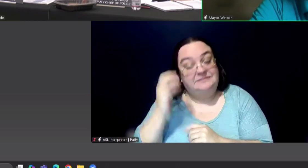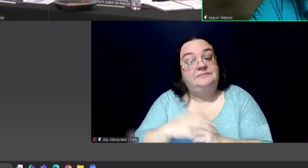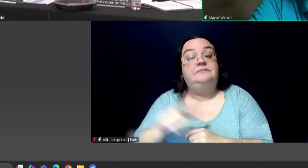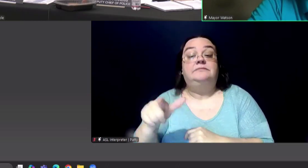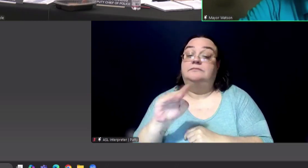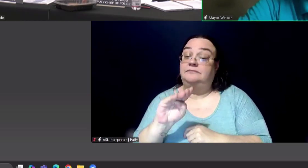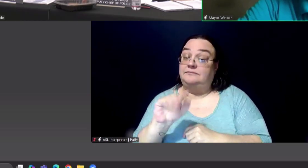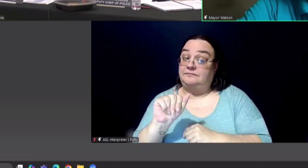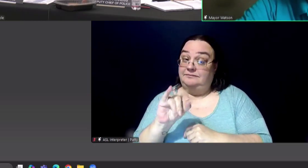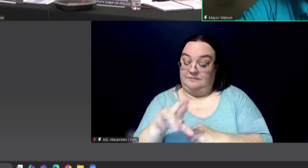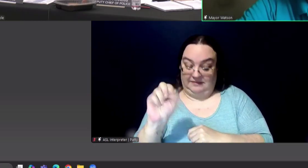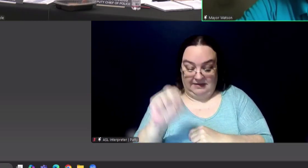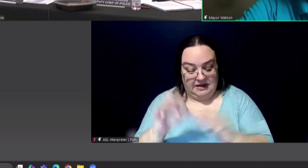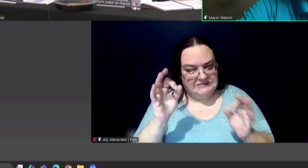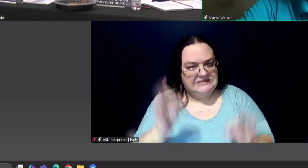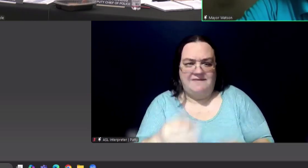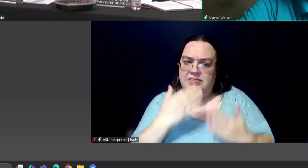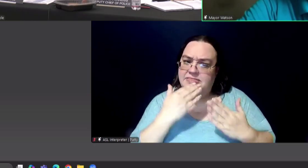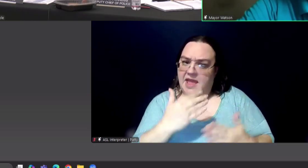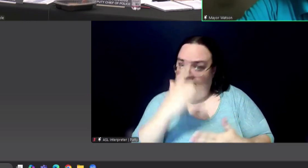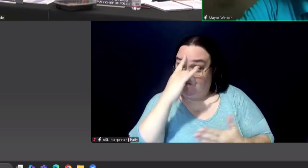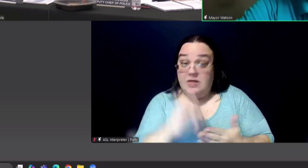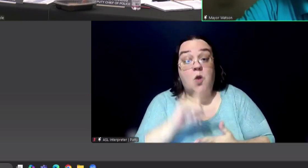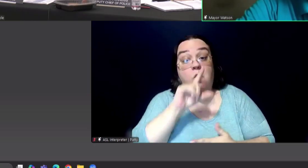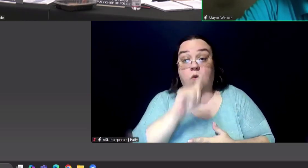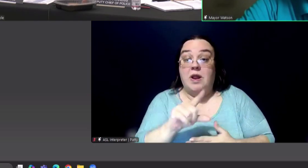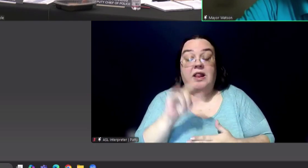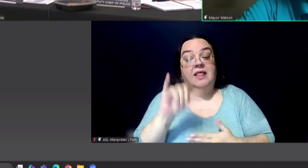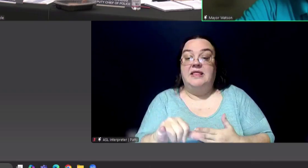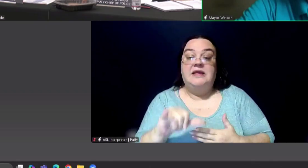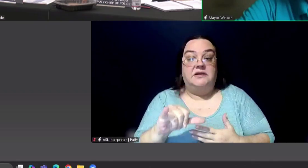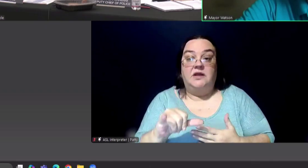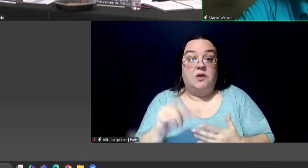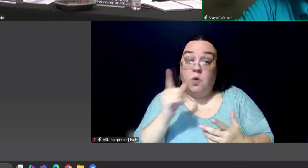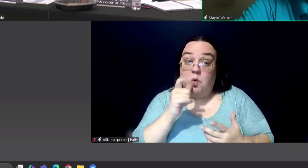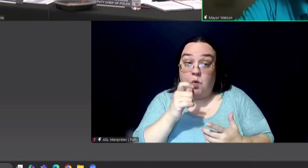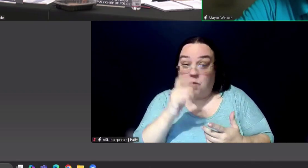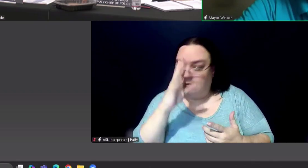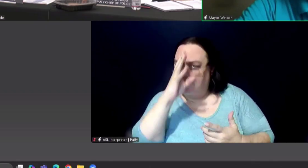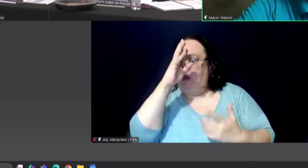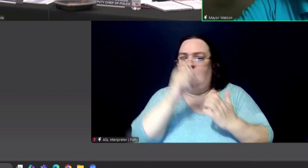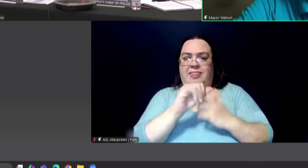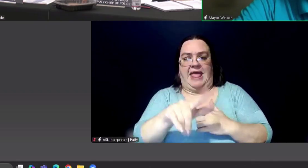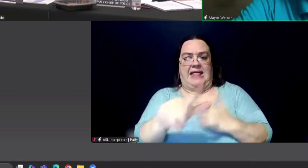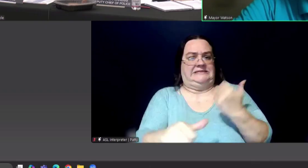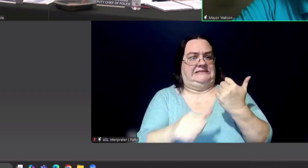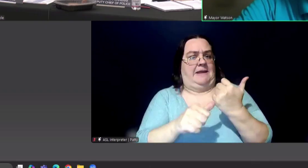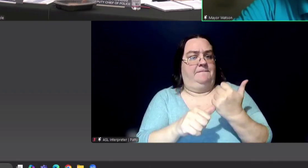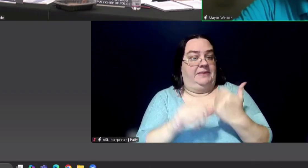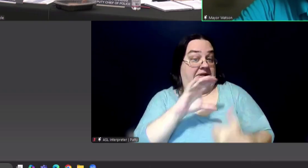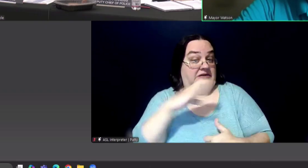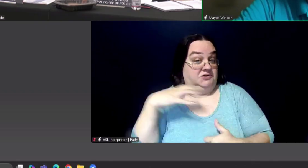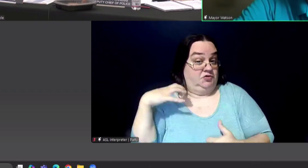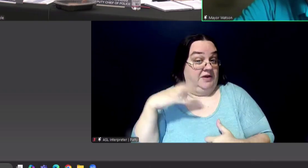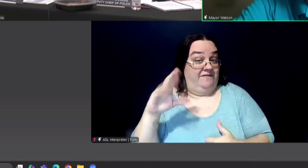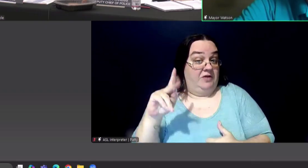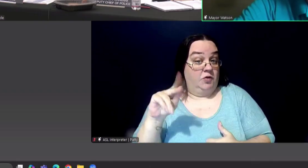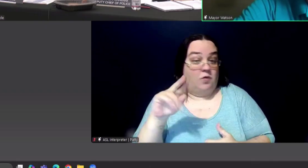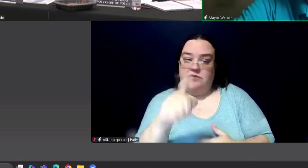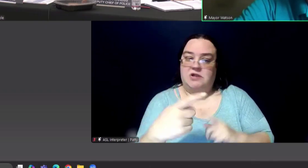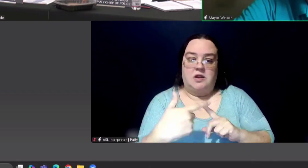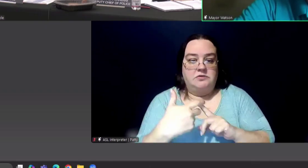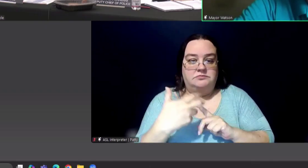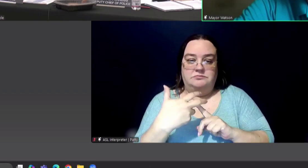Yeah, absolutely. Thank you for that. This has really been the brainchild of Deputy Chief Krause, but she hooked me in early on